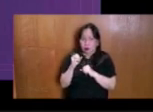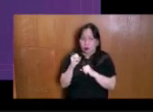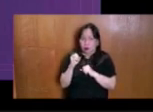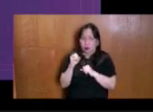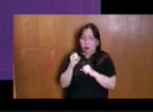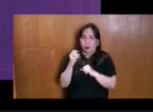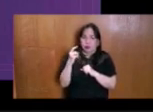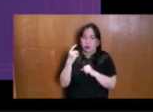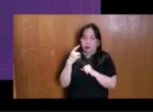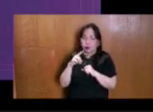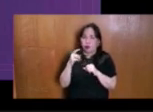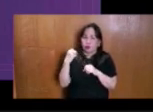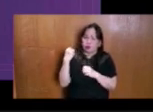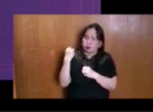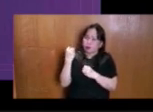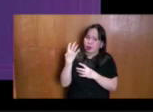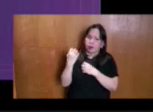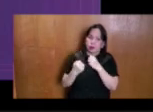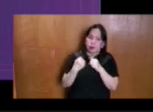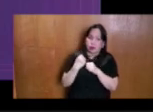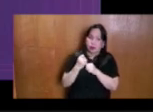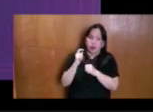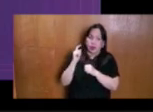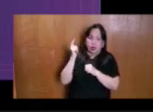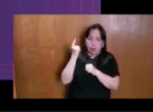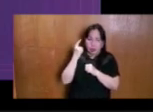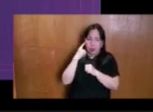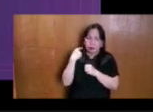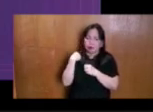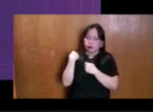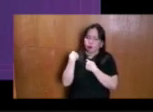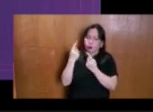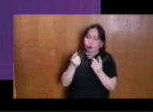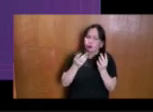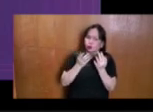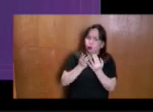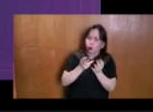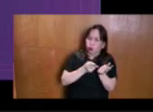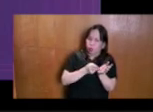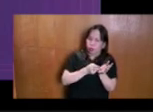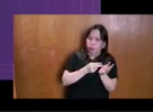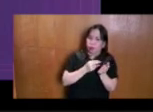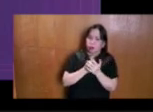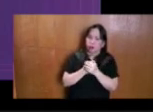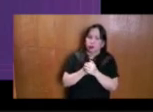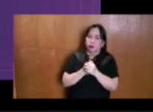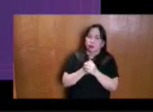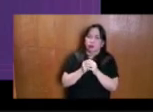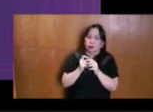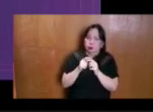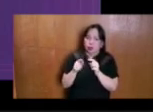for decades now, governments have been increasingly transparent. Yet such